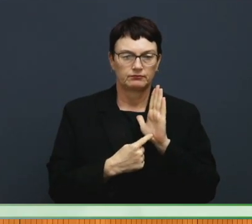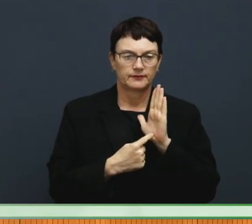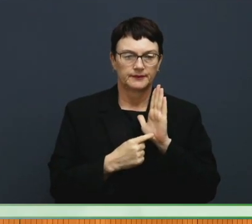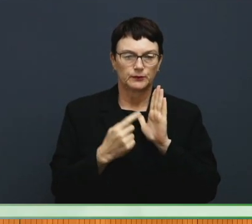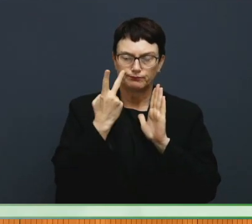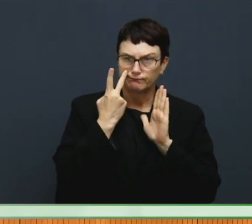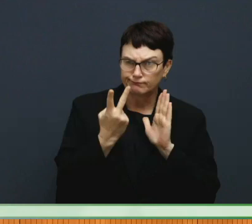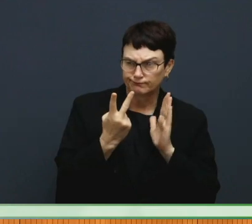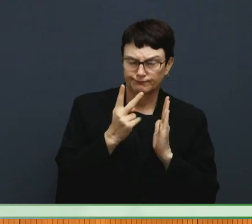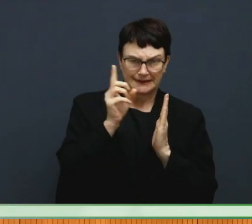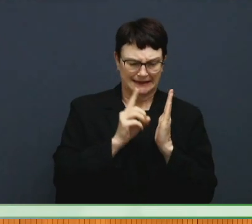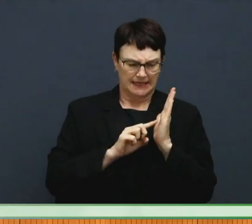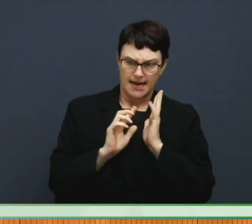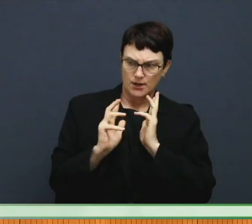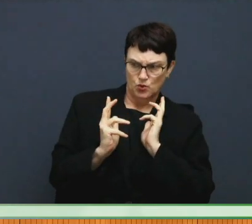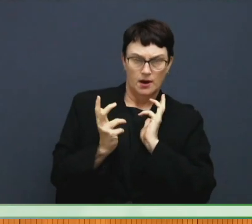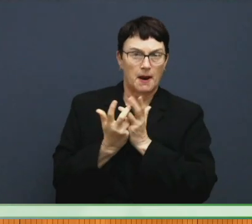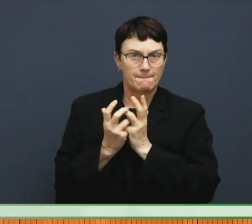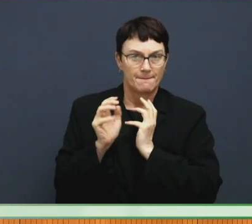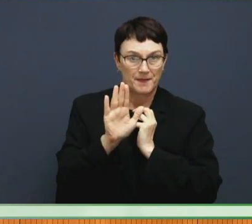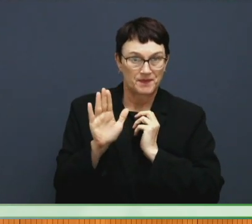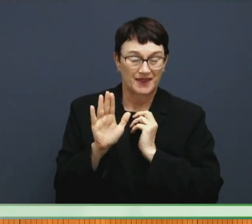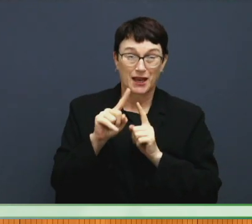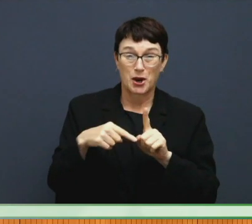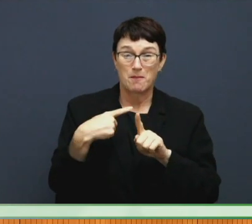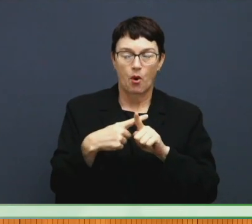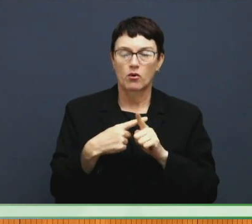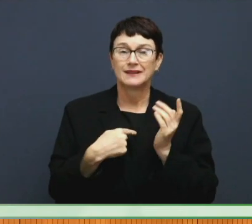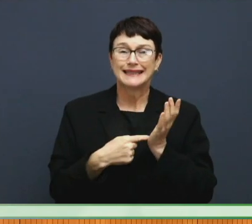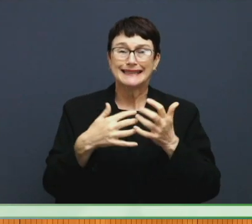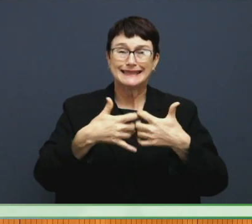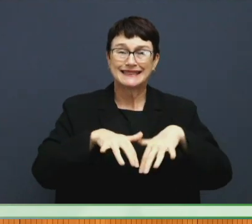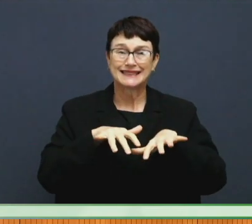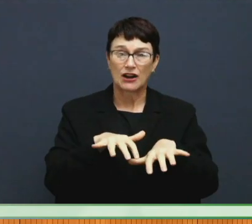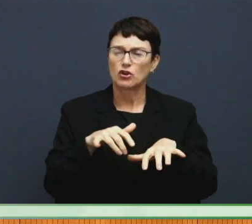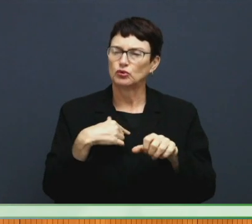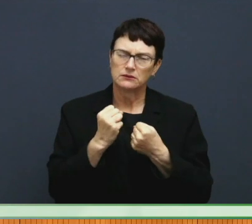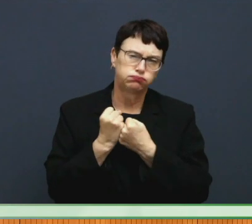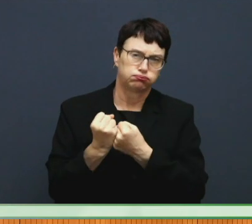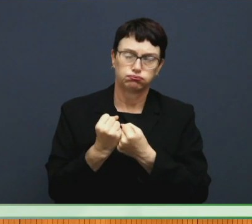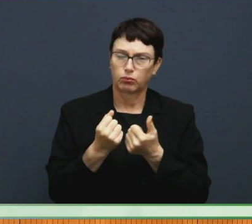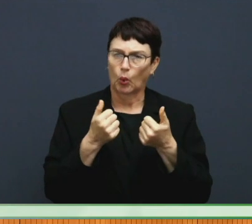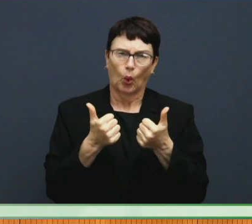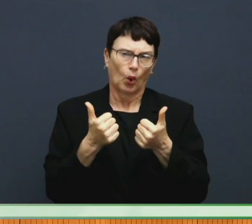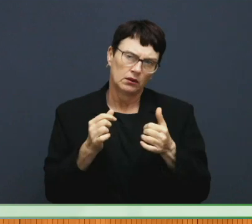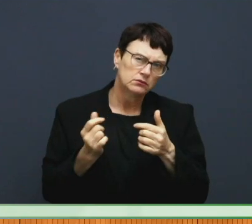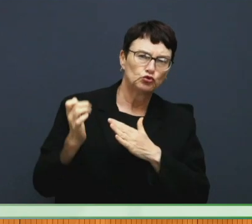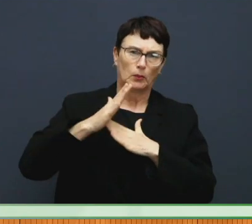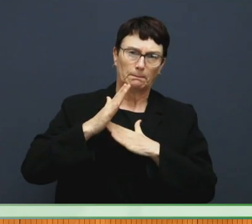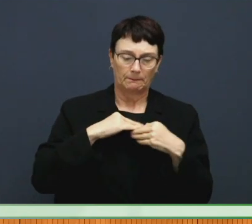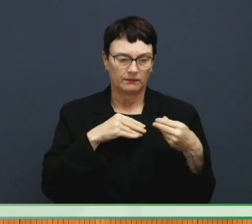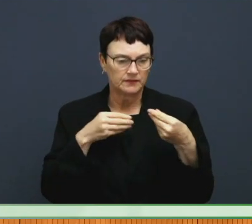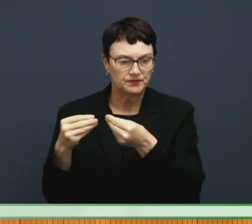cutting-edge technologies and practical skills, significantly enhancing schools' recognition in the field